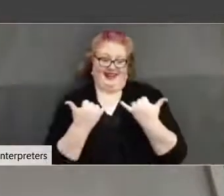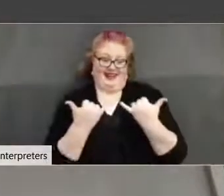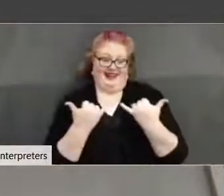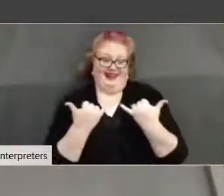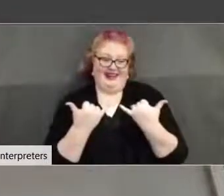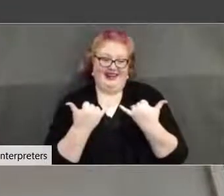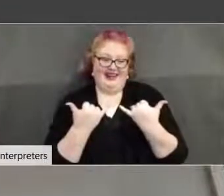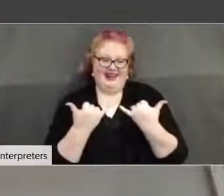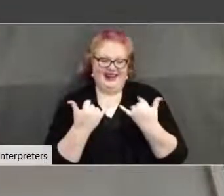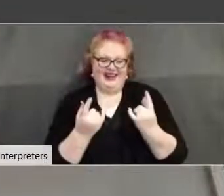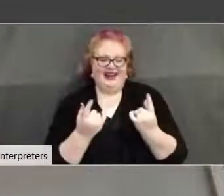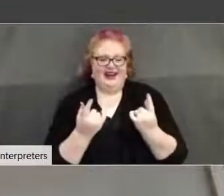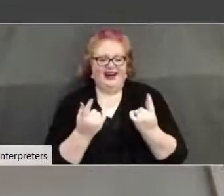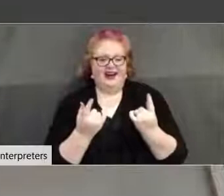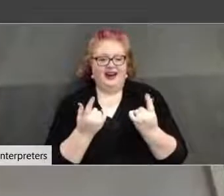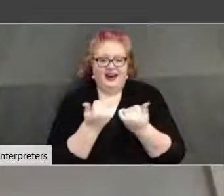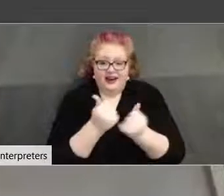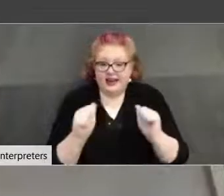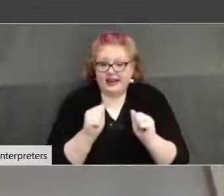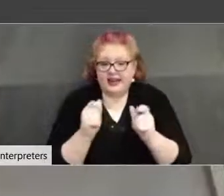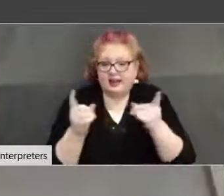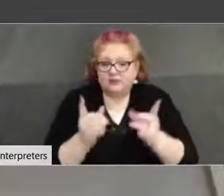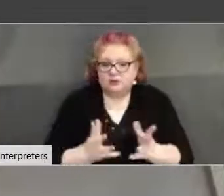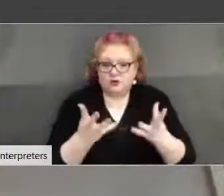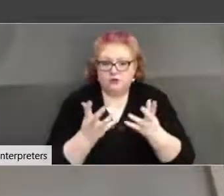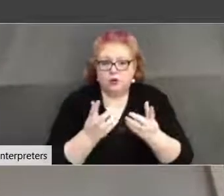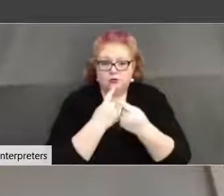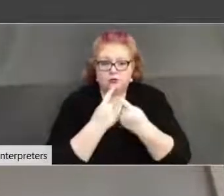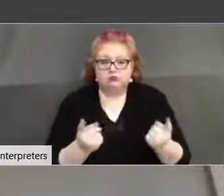any of our directors would like to make any comments at all.